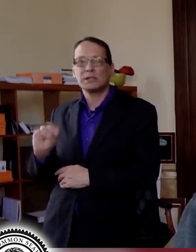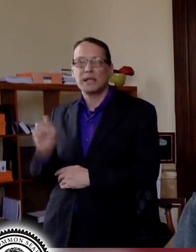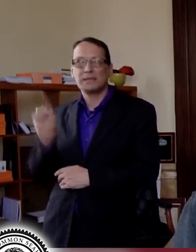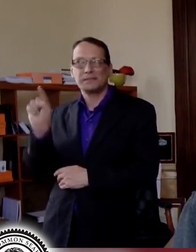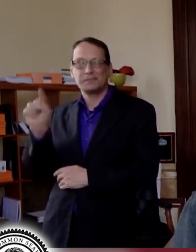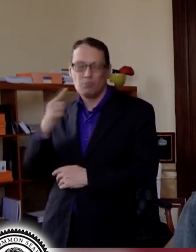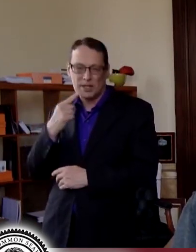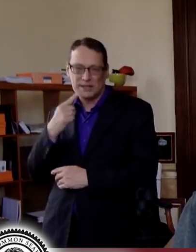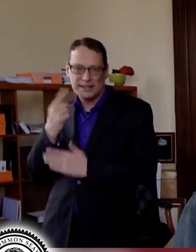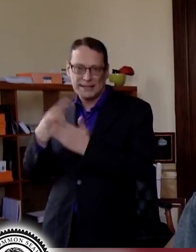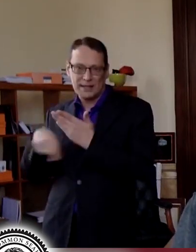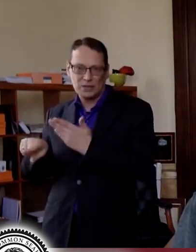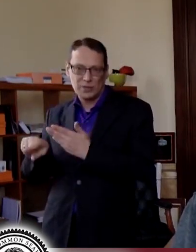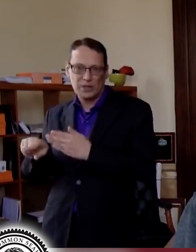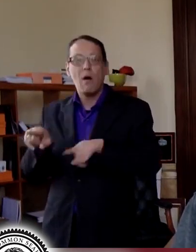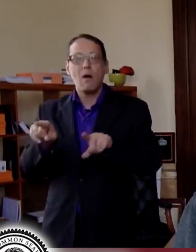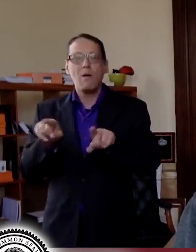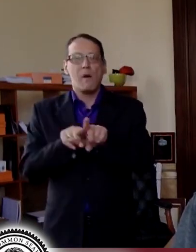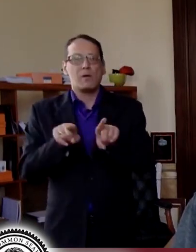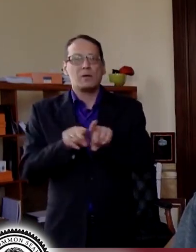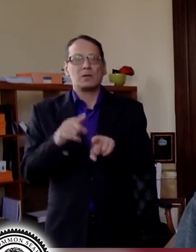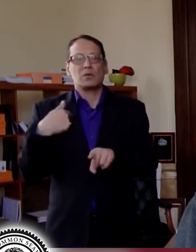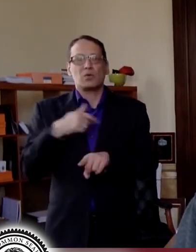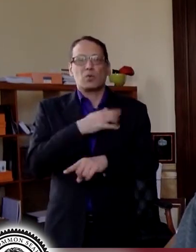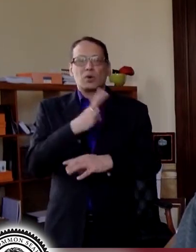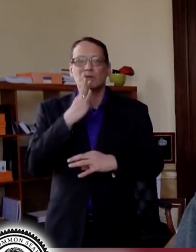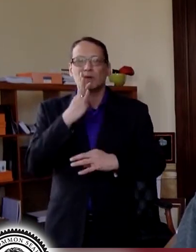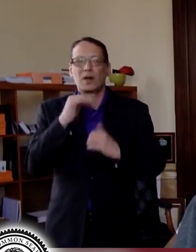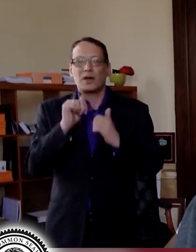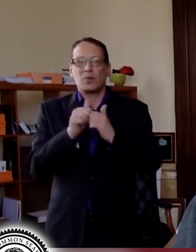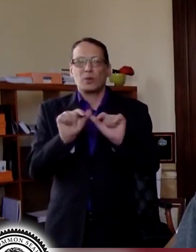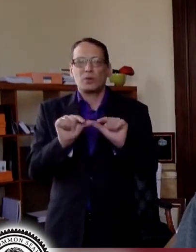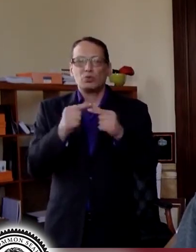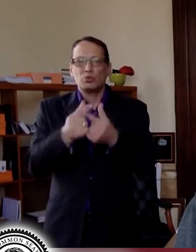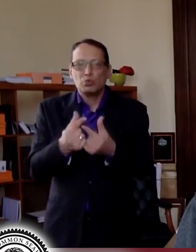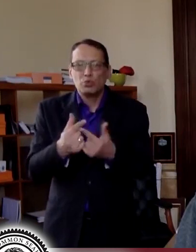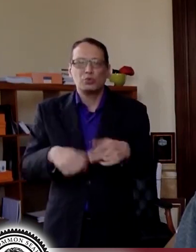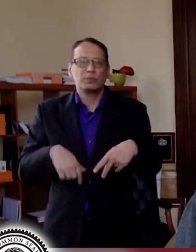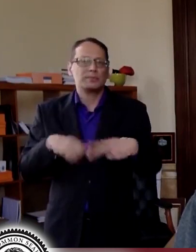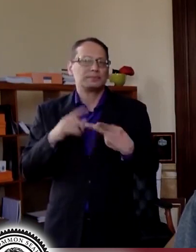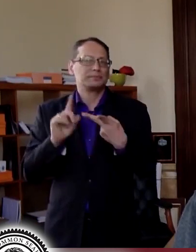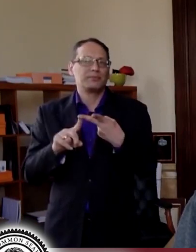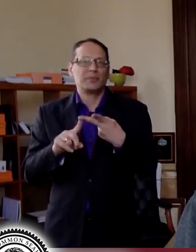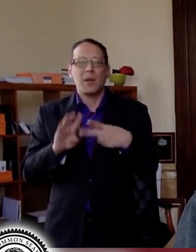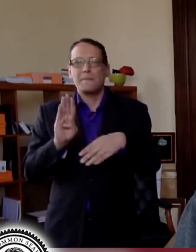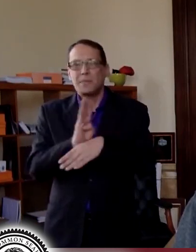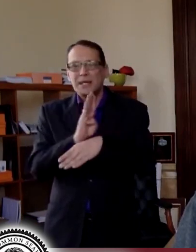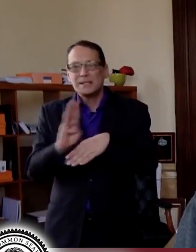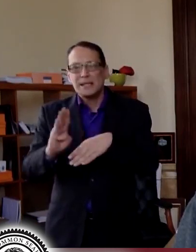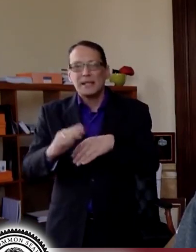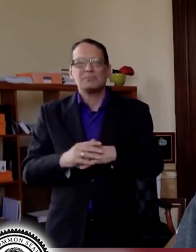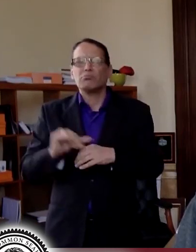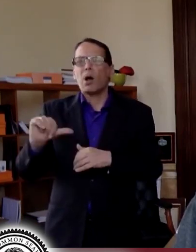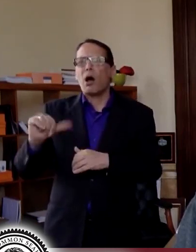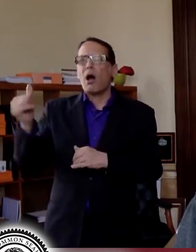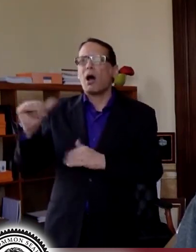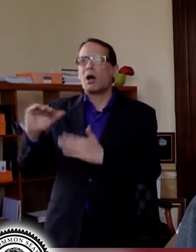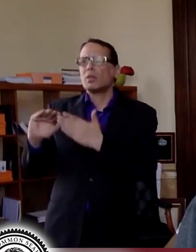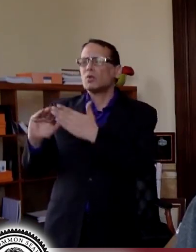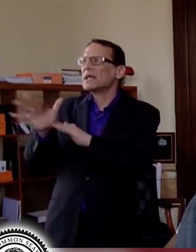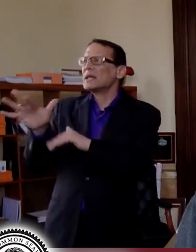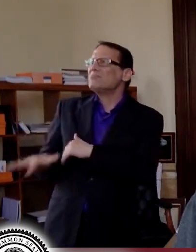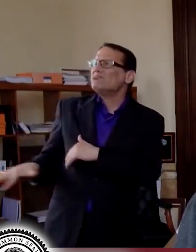next week. The other thing that we're doing is we're talking to industry groups. We're talking to businesses. We're looking at what other people are doing